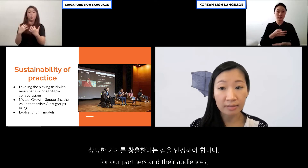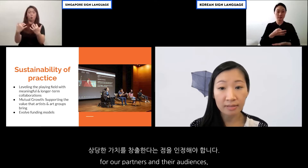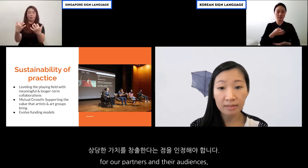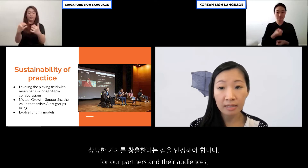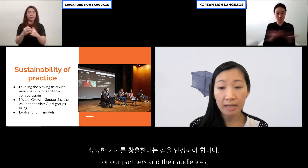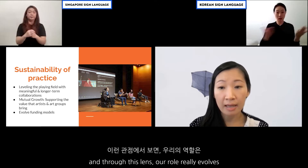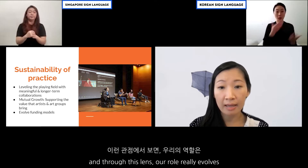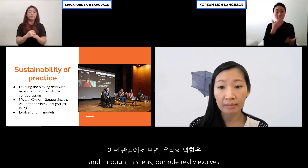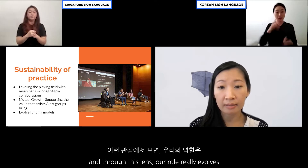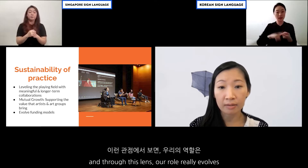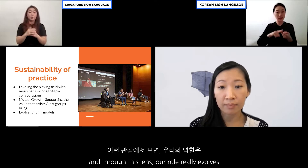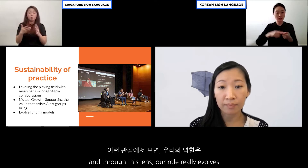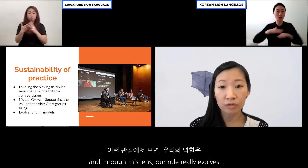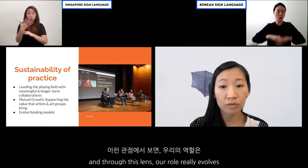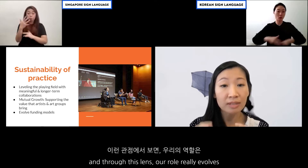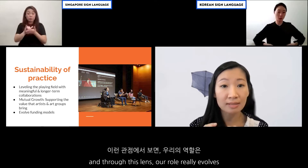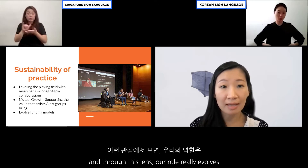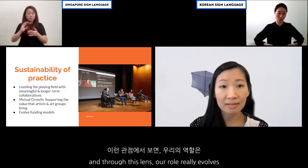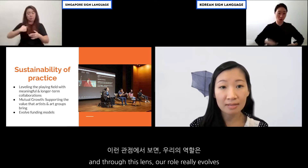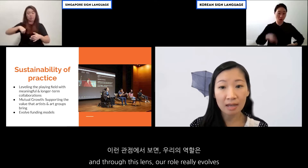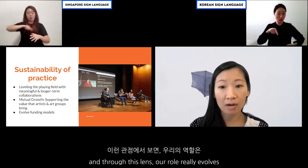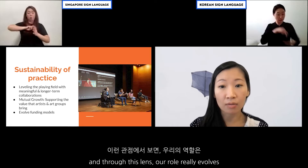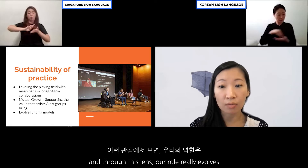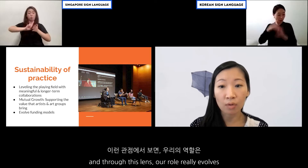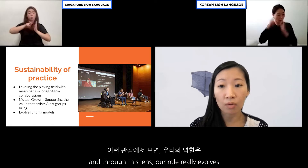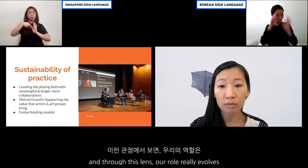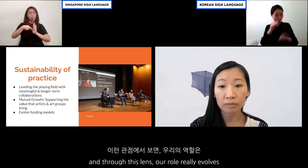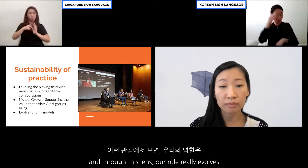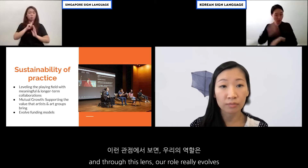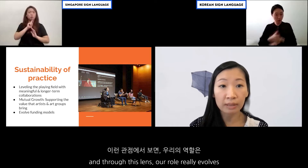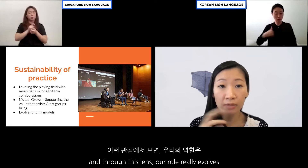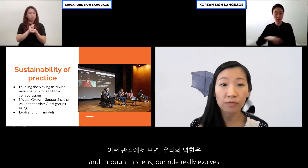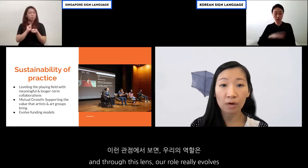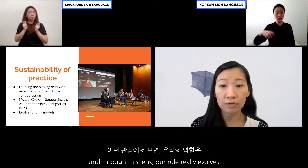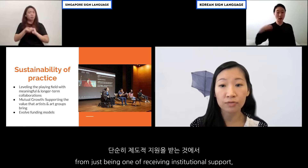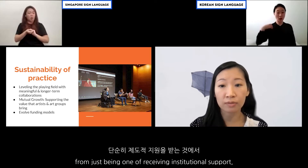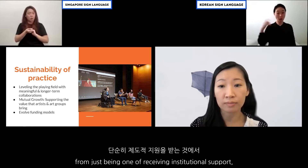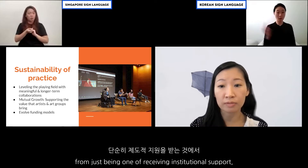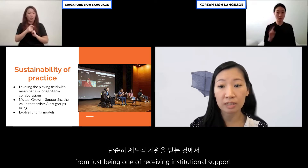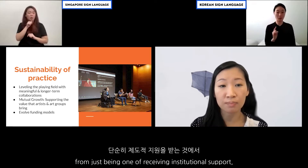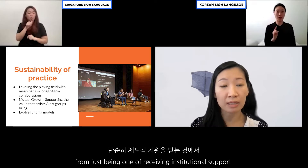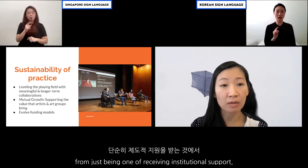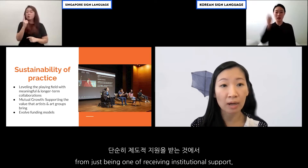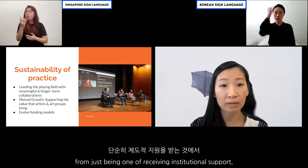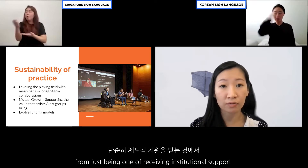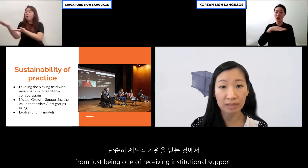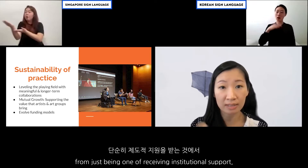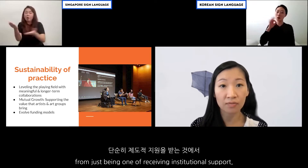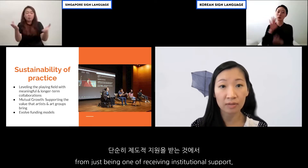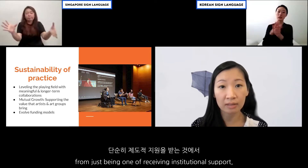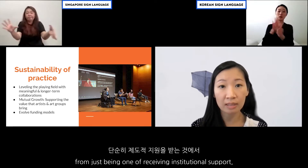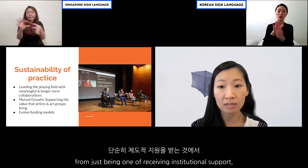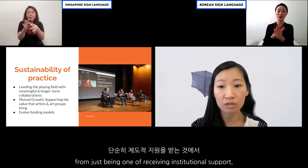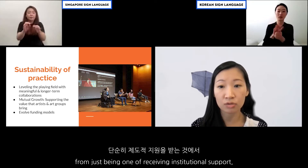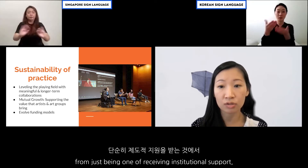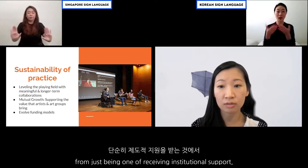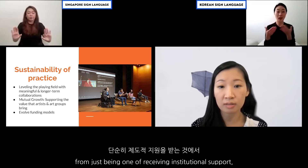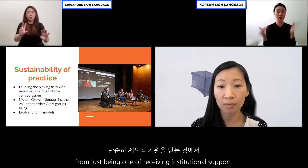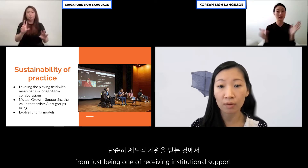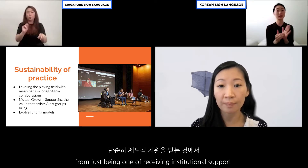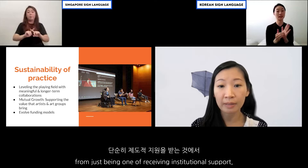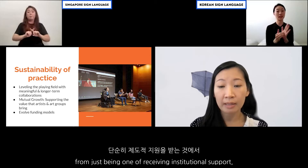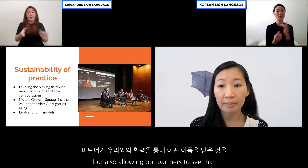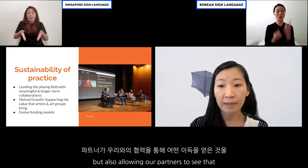their audiences. And through this lens, our role really evolves from just being one of receiving